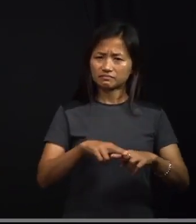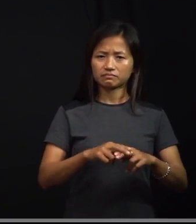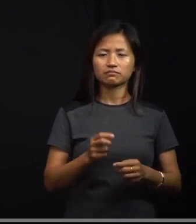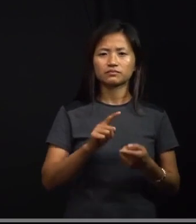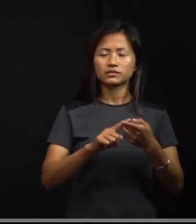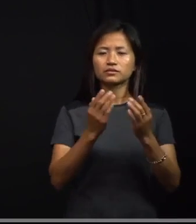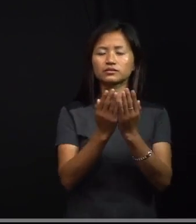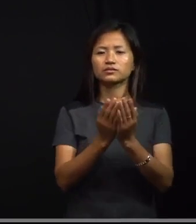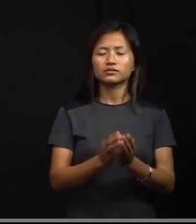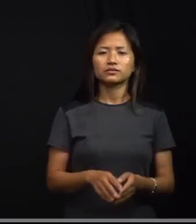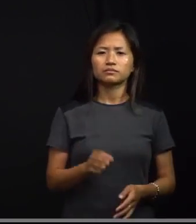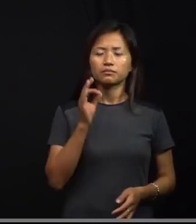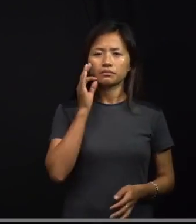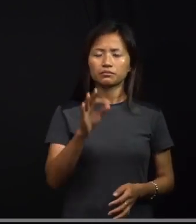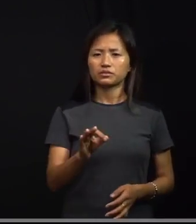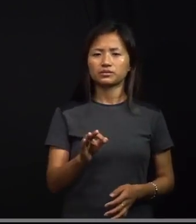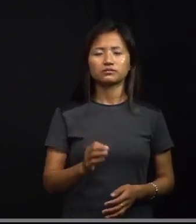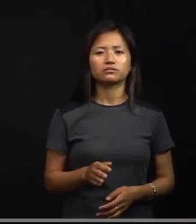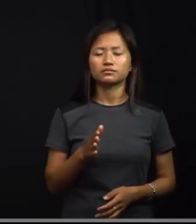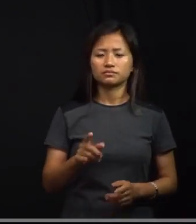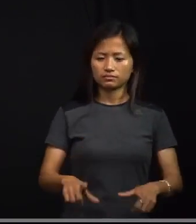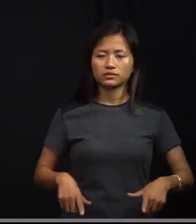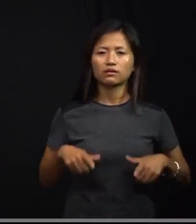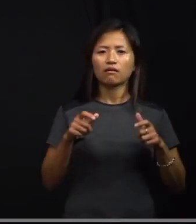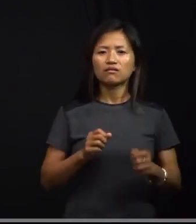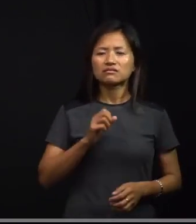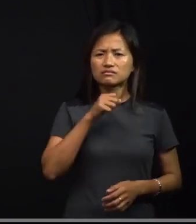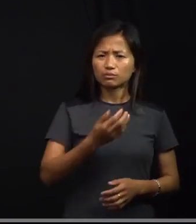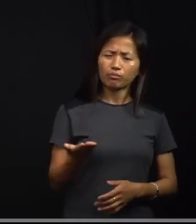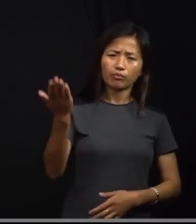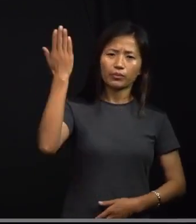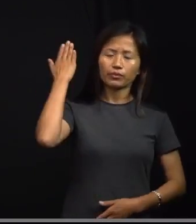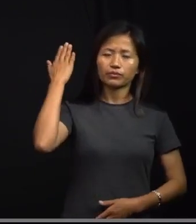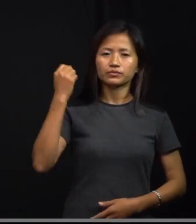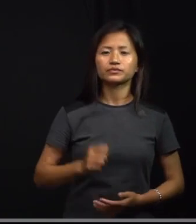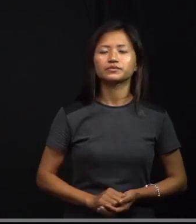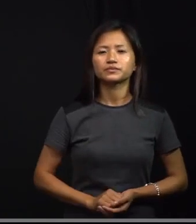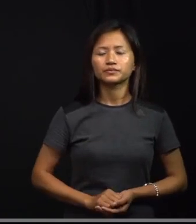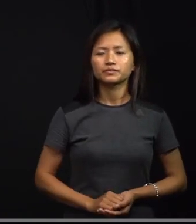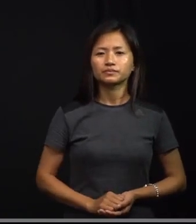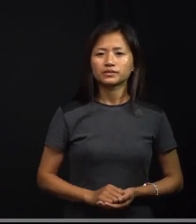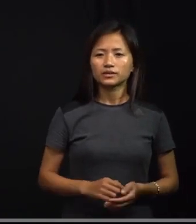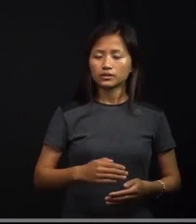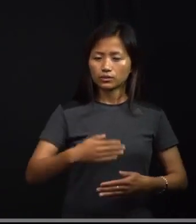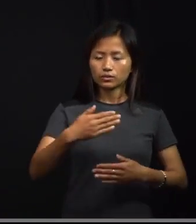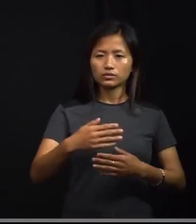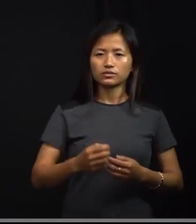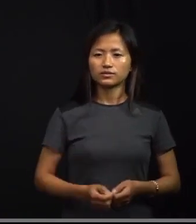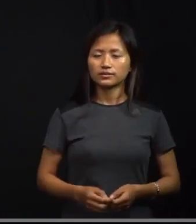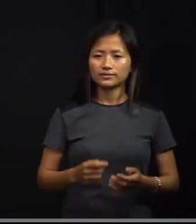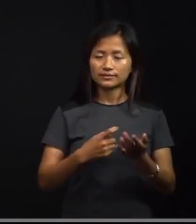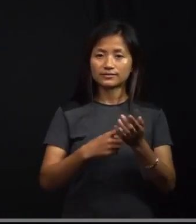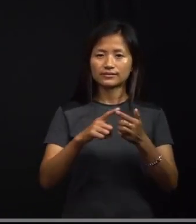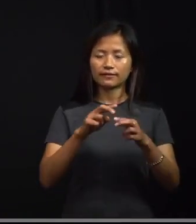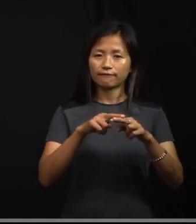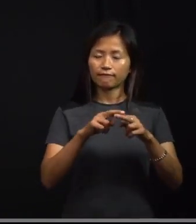then we would all be living the life of how early men used to live before, right? But in order to have that